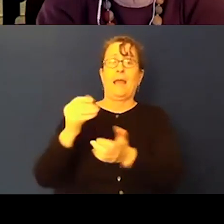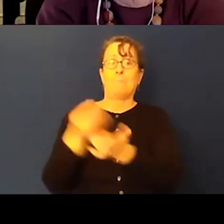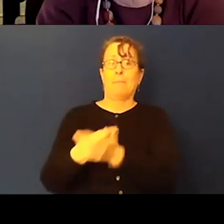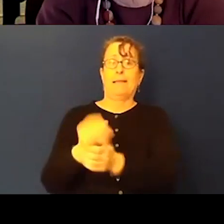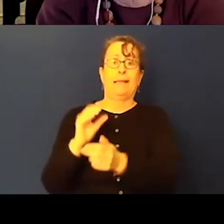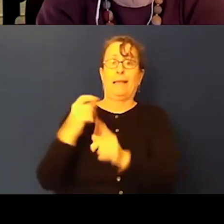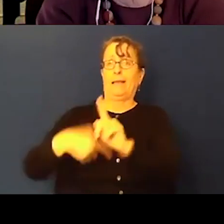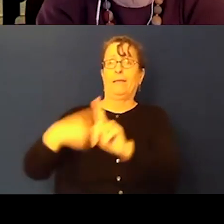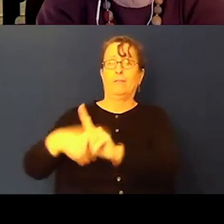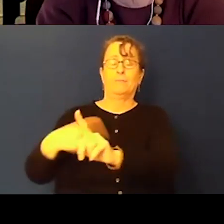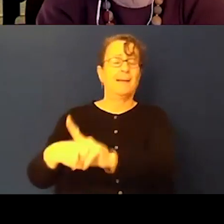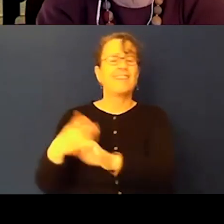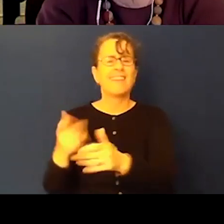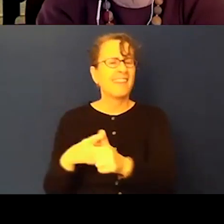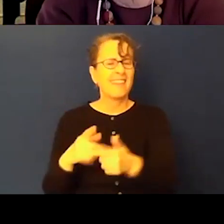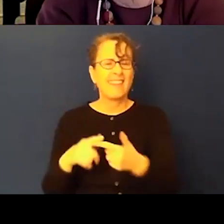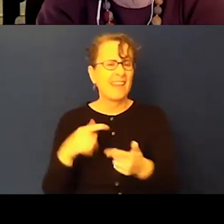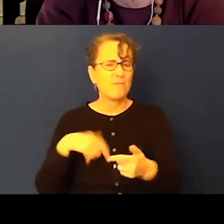us that opportunity.